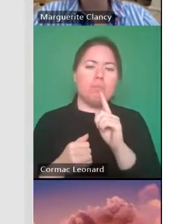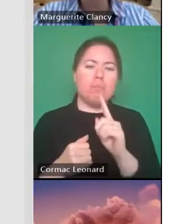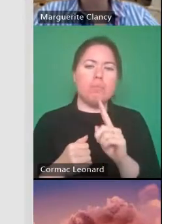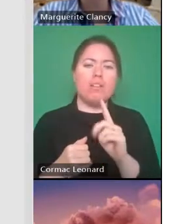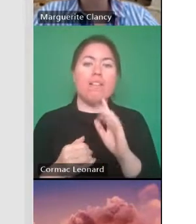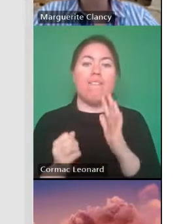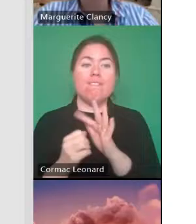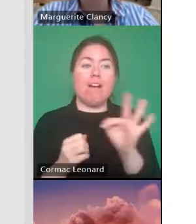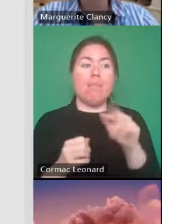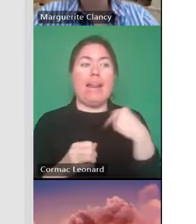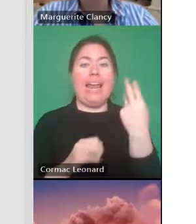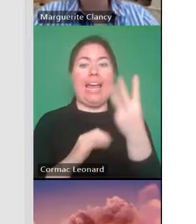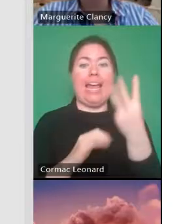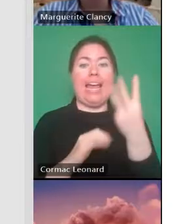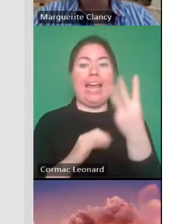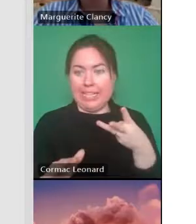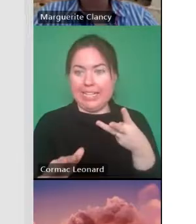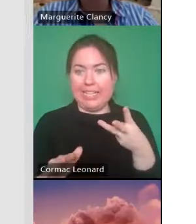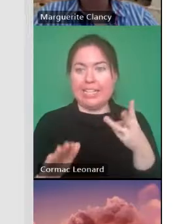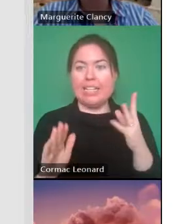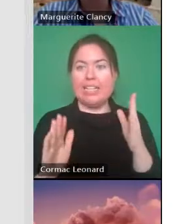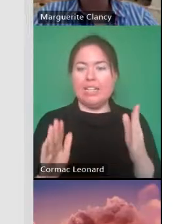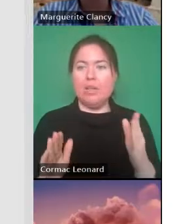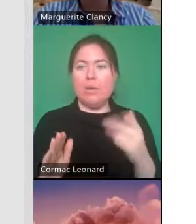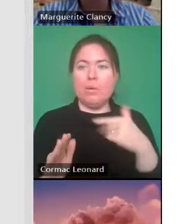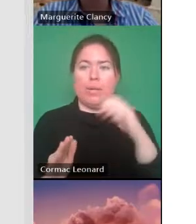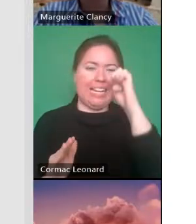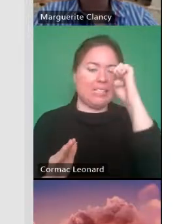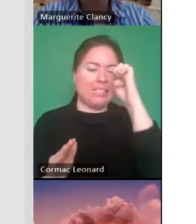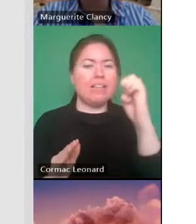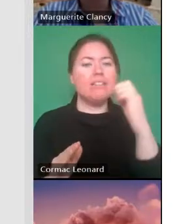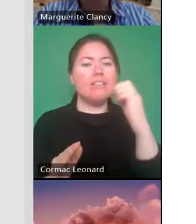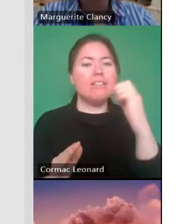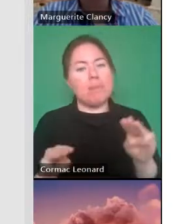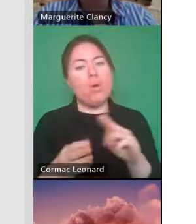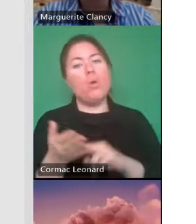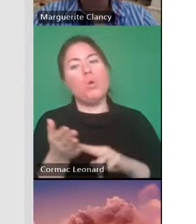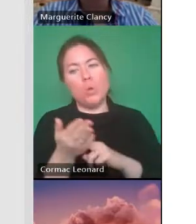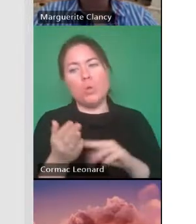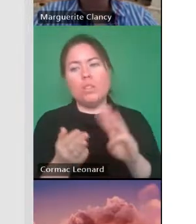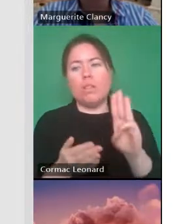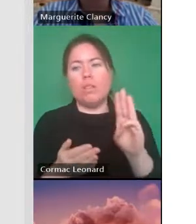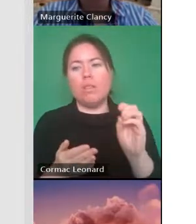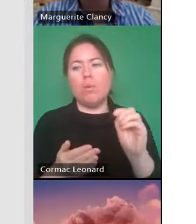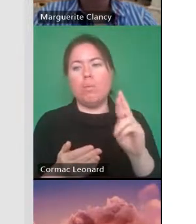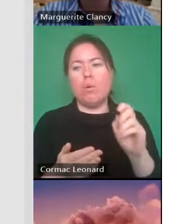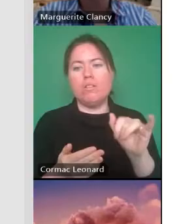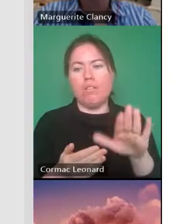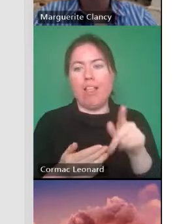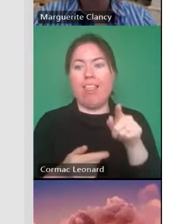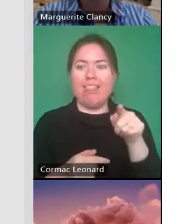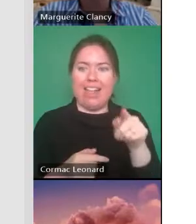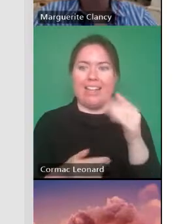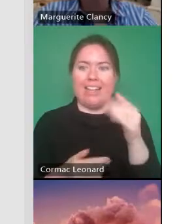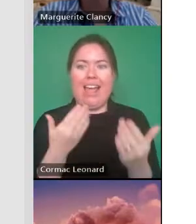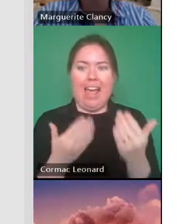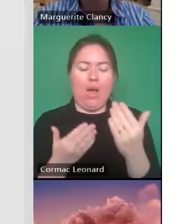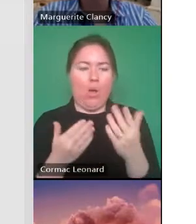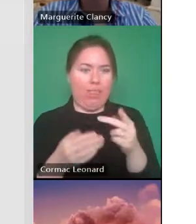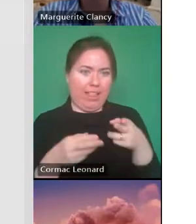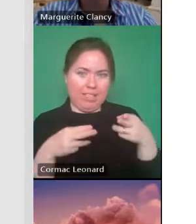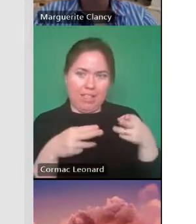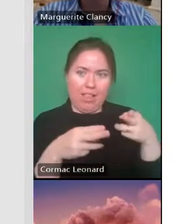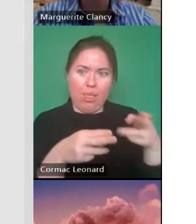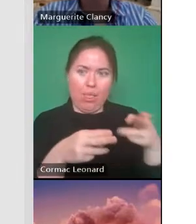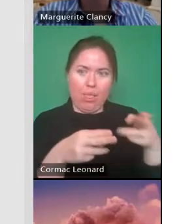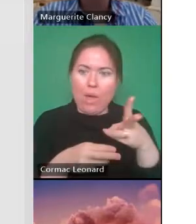from next week we have an expectation that people will use the portal as the avenue to sending in community